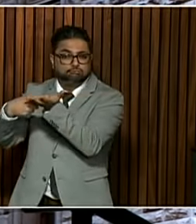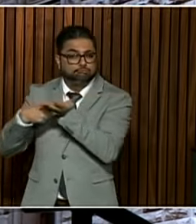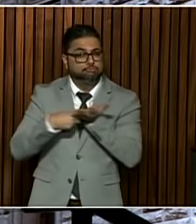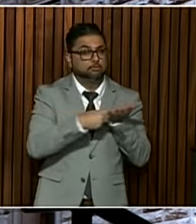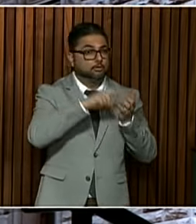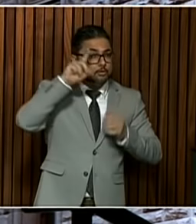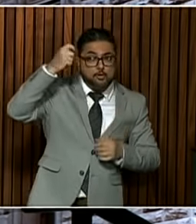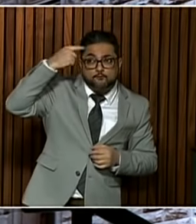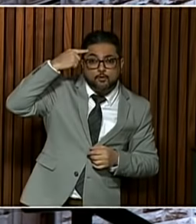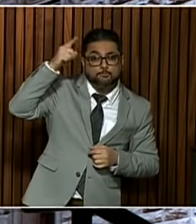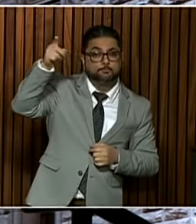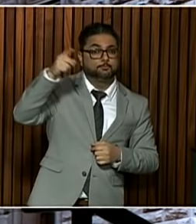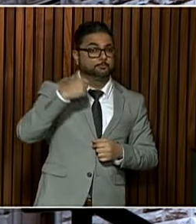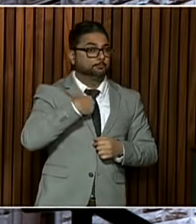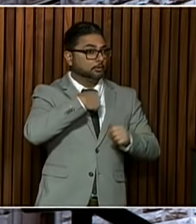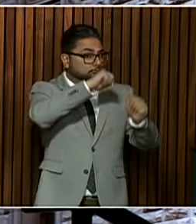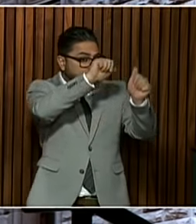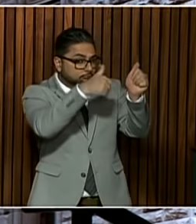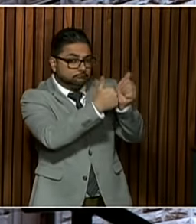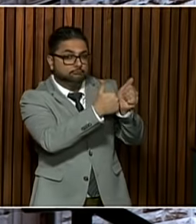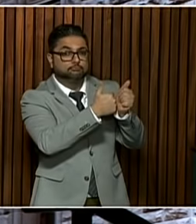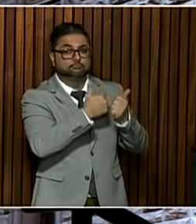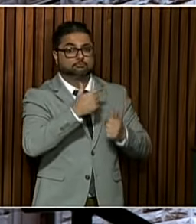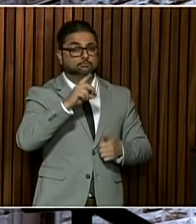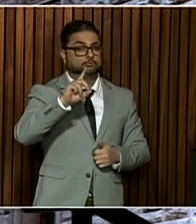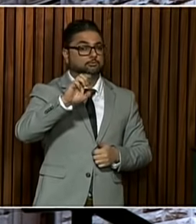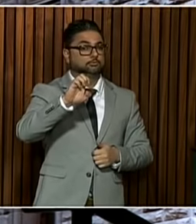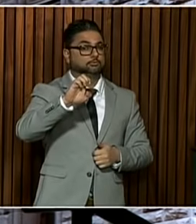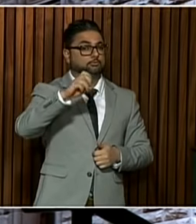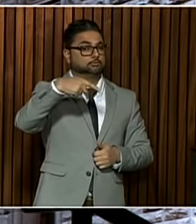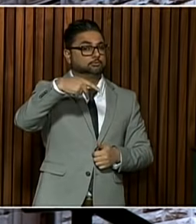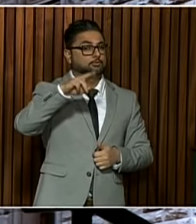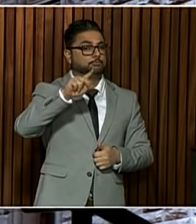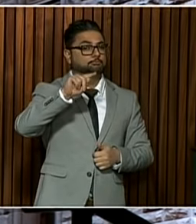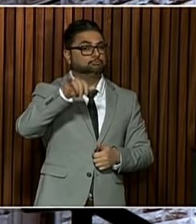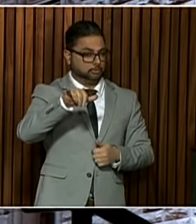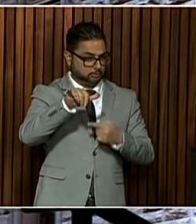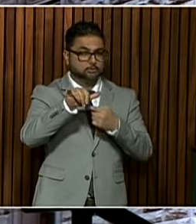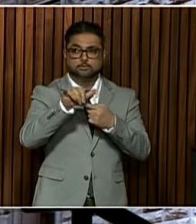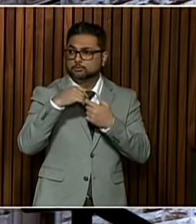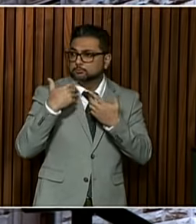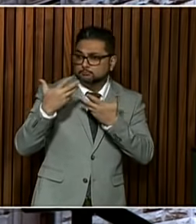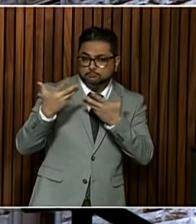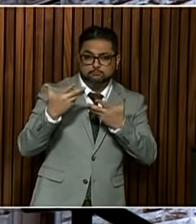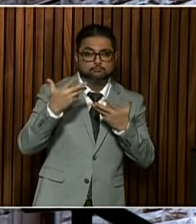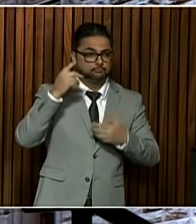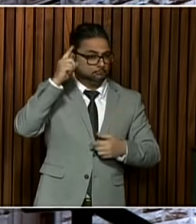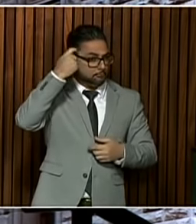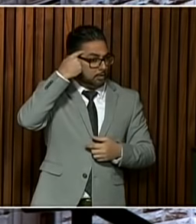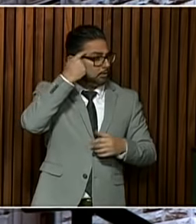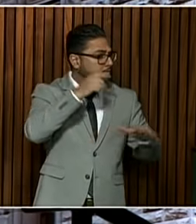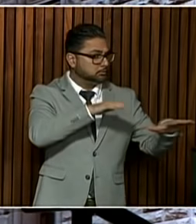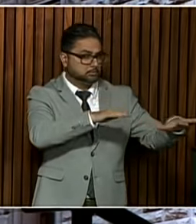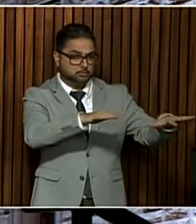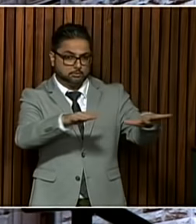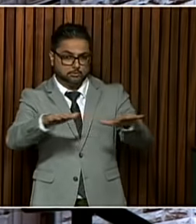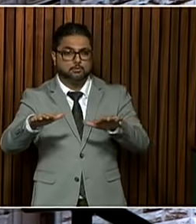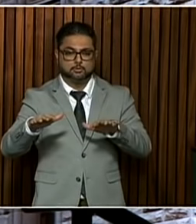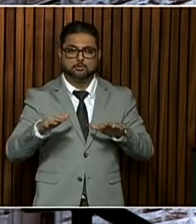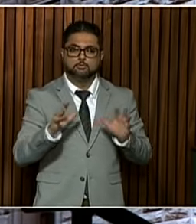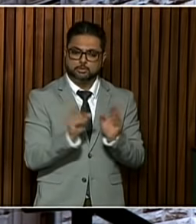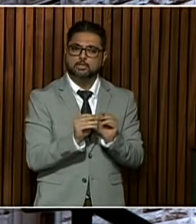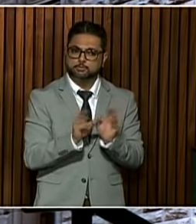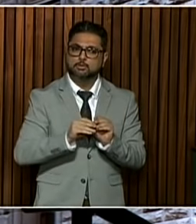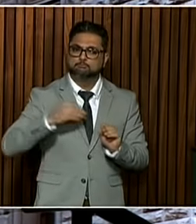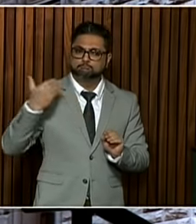and update on that so that they are fully appraised and responding as they see fit, following on their emergency order and